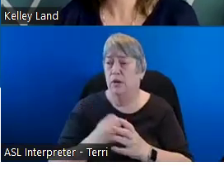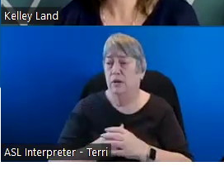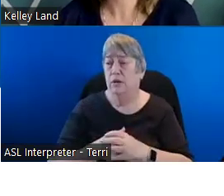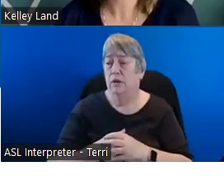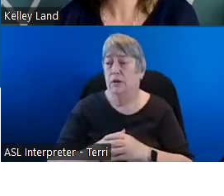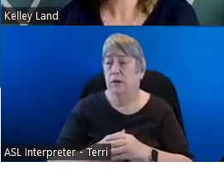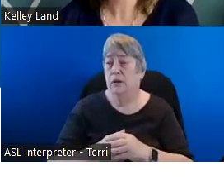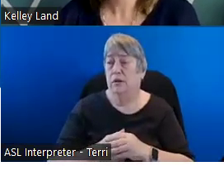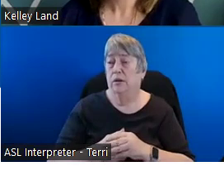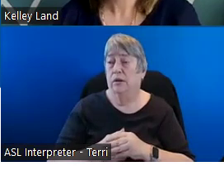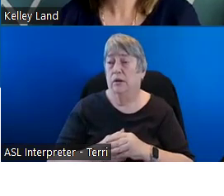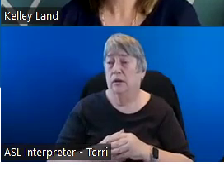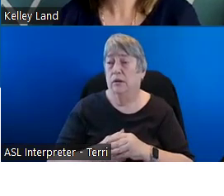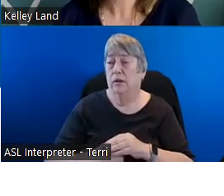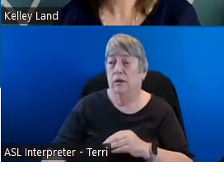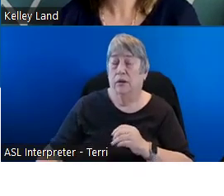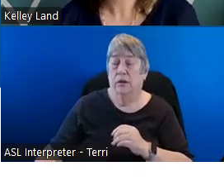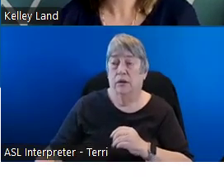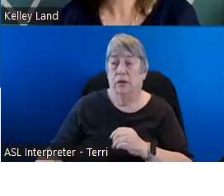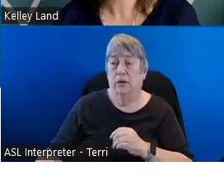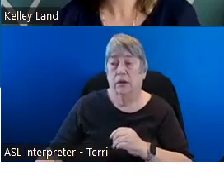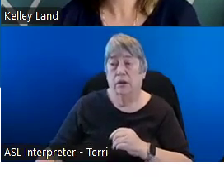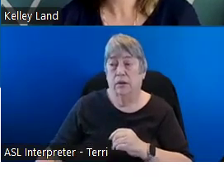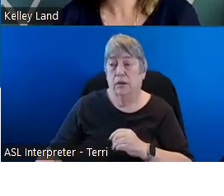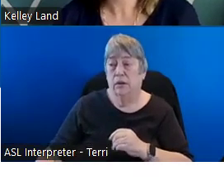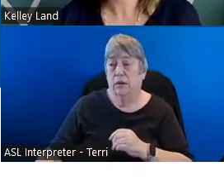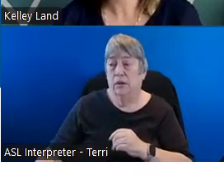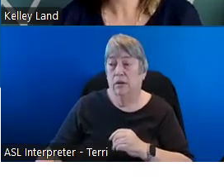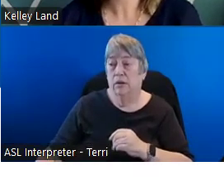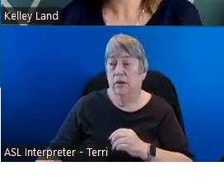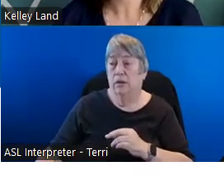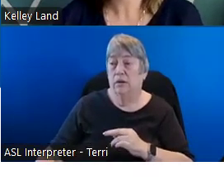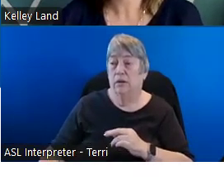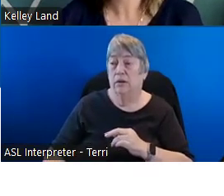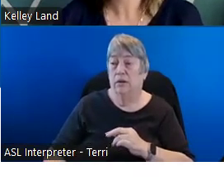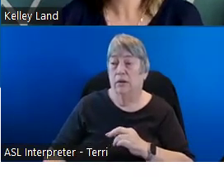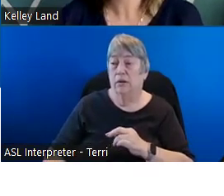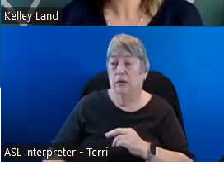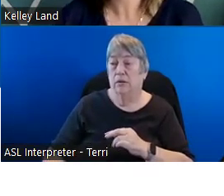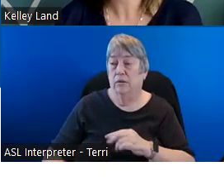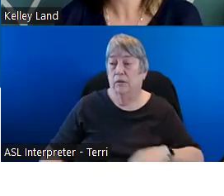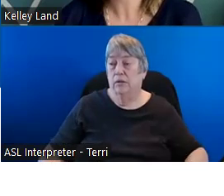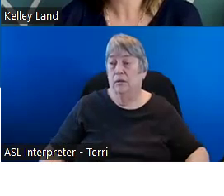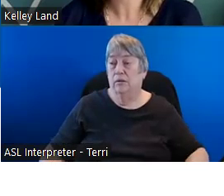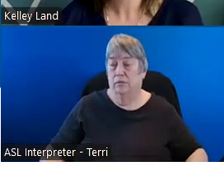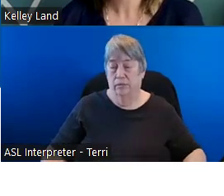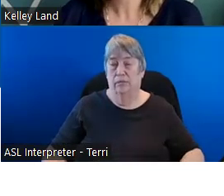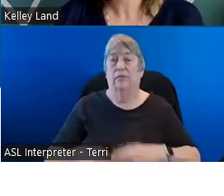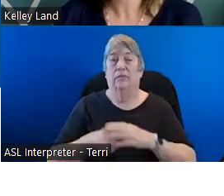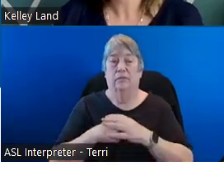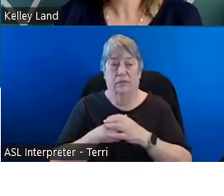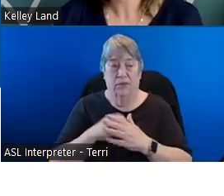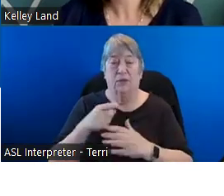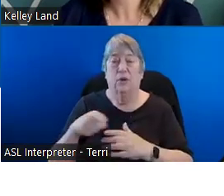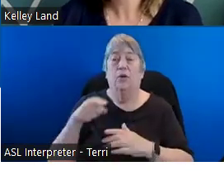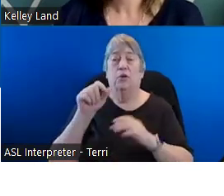leave time for questions, is that you can have up to $100,000 in an ABLE account before your SSI is going